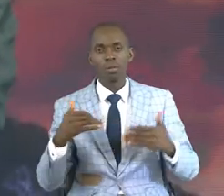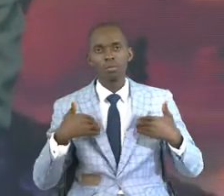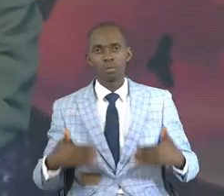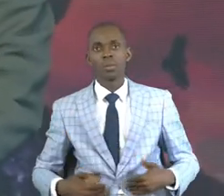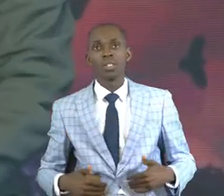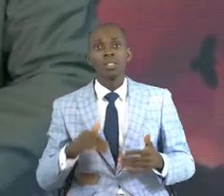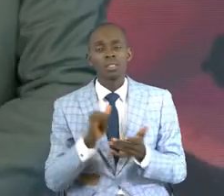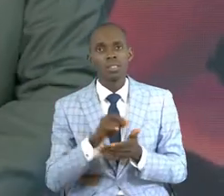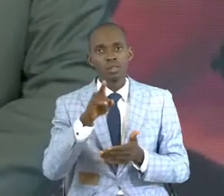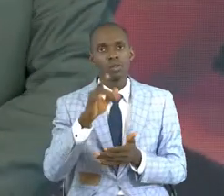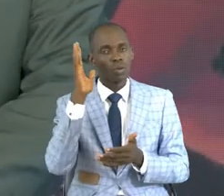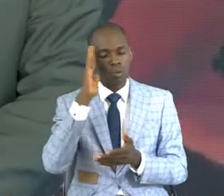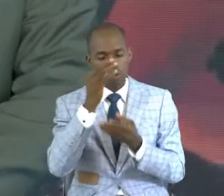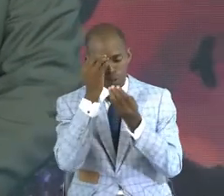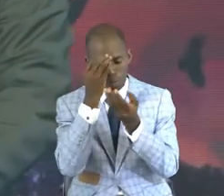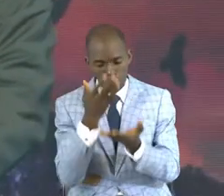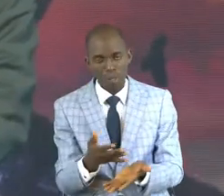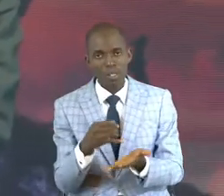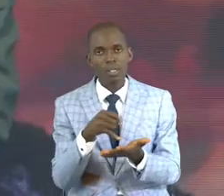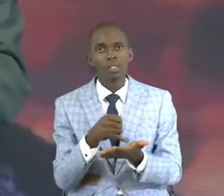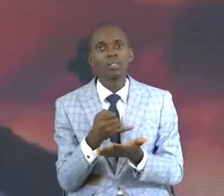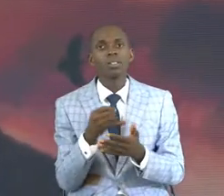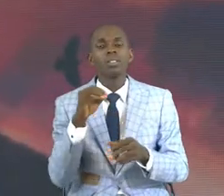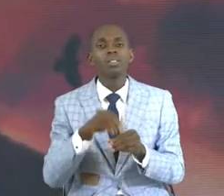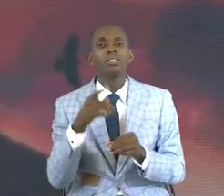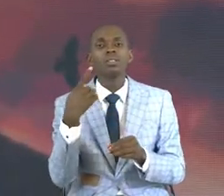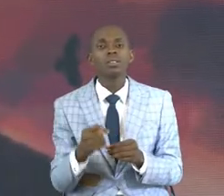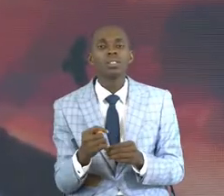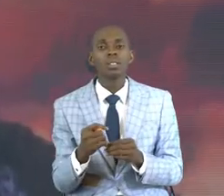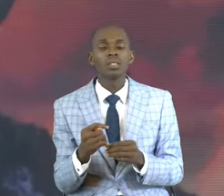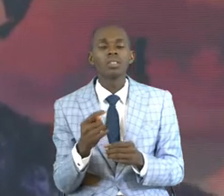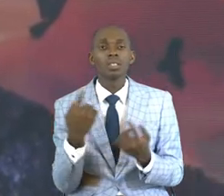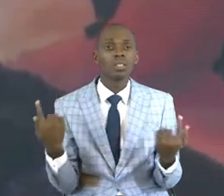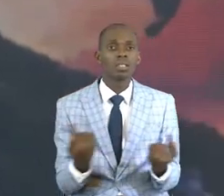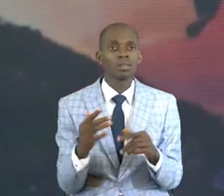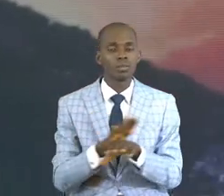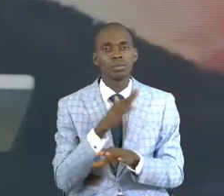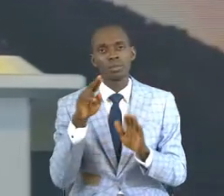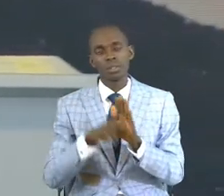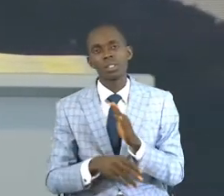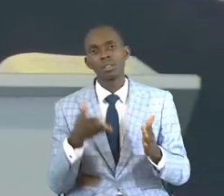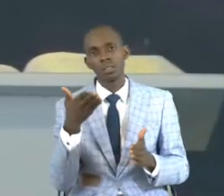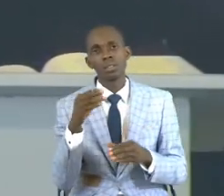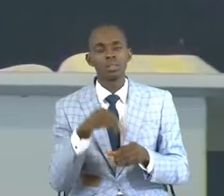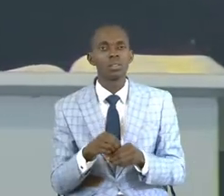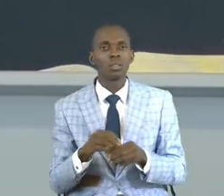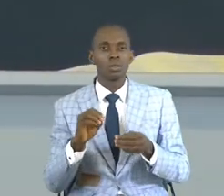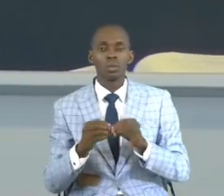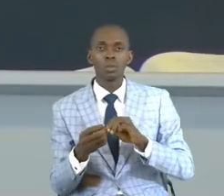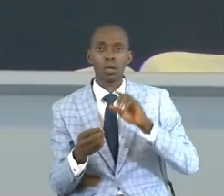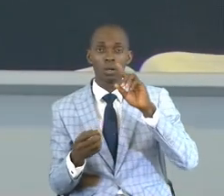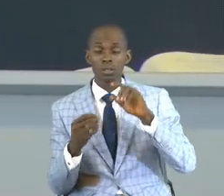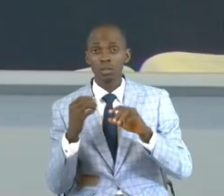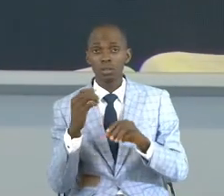obey it and the laws thereof. Three things. Number one, purposefully